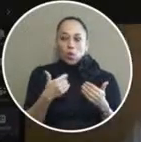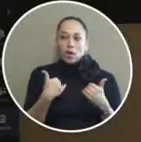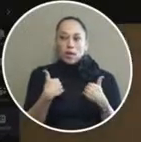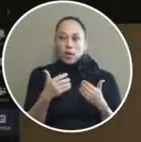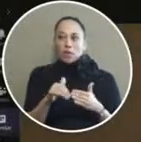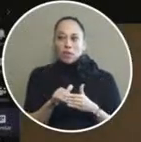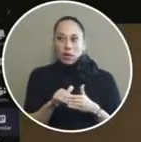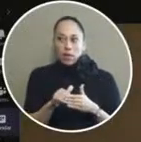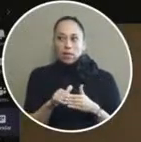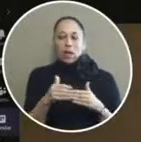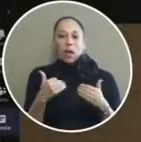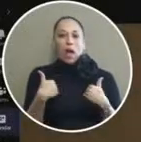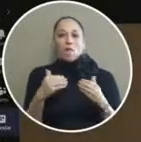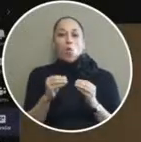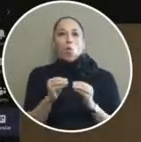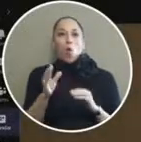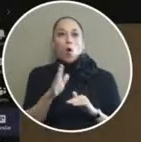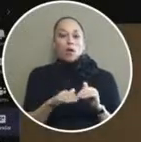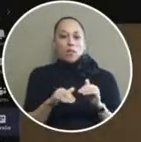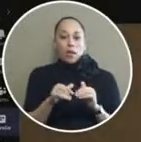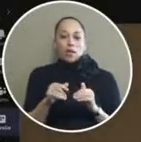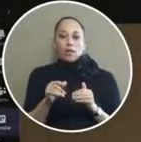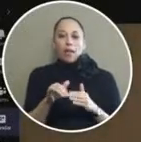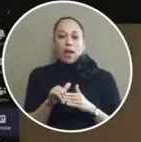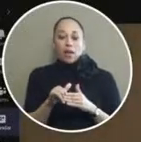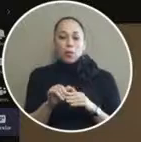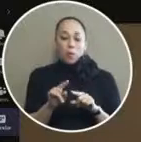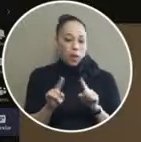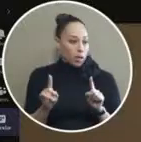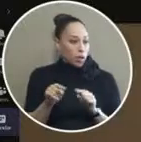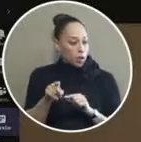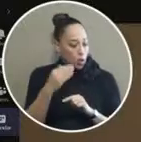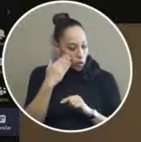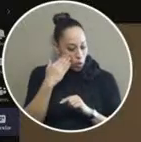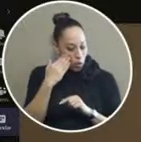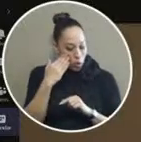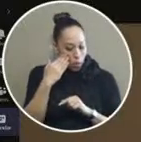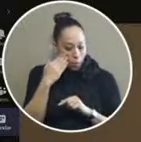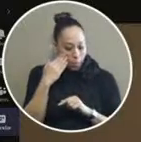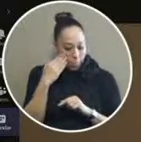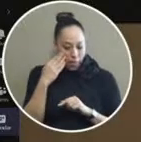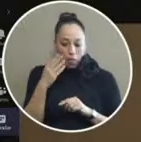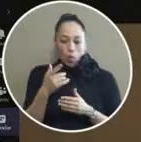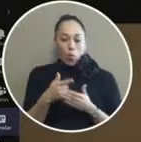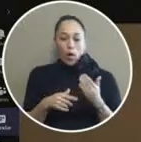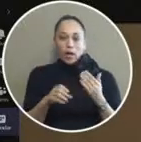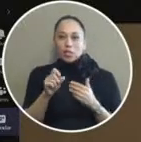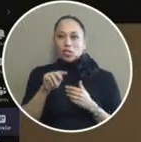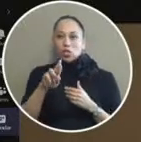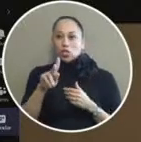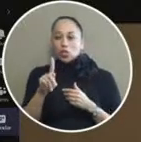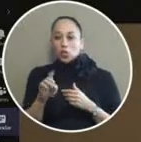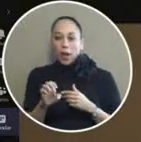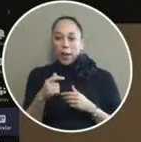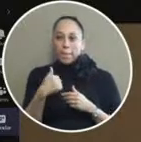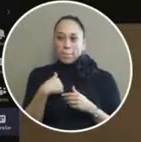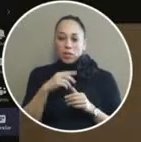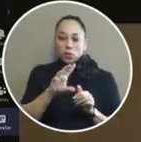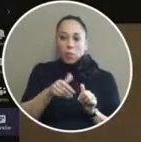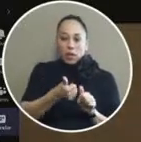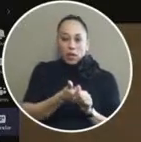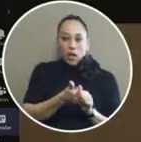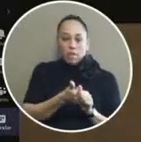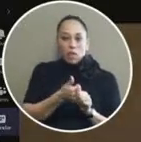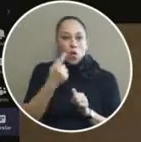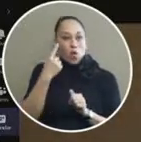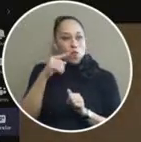testing, we should have more than an abundance of it. You know, it strikes me as odd that the private labs are backed up because